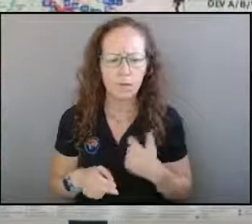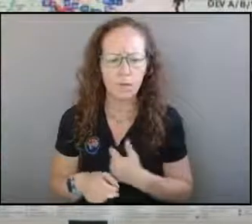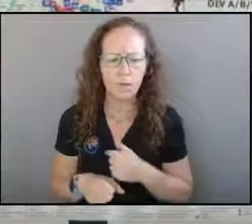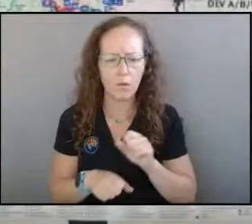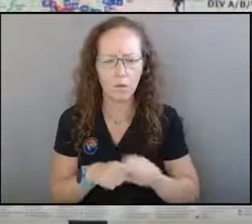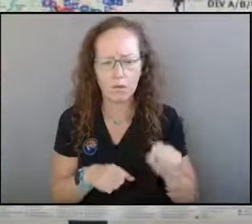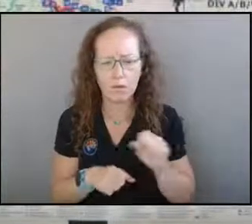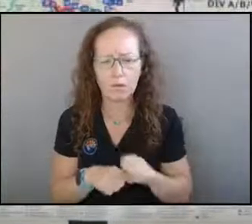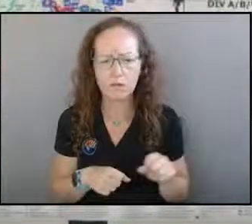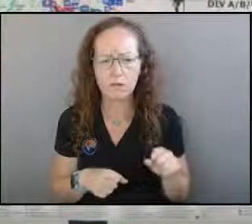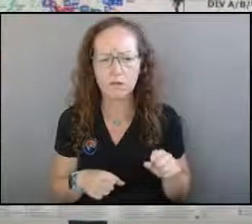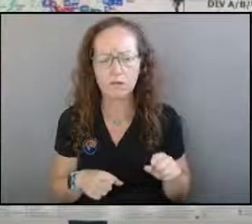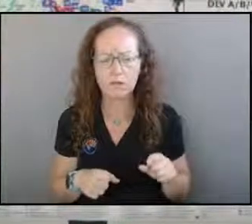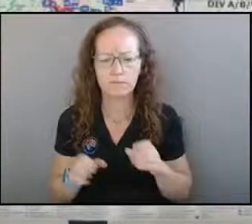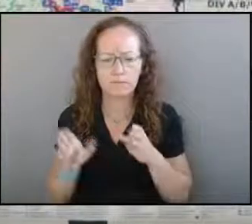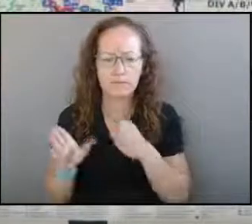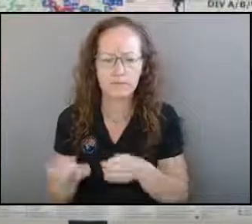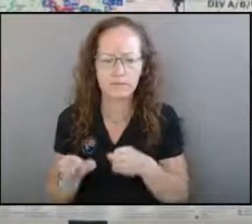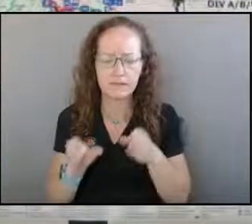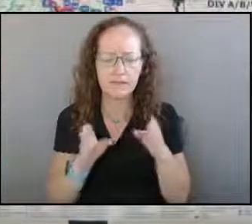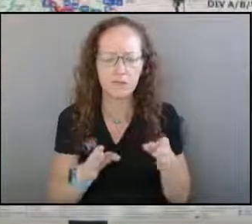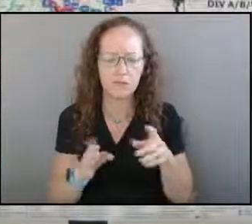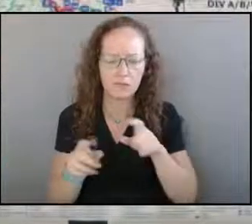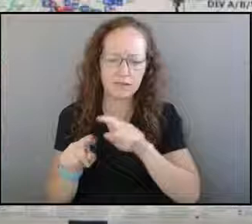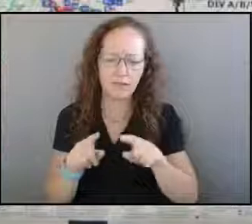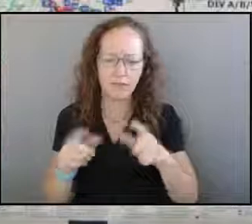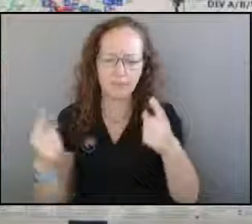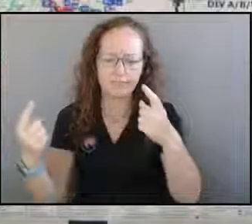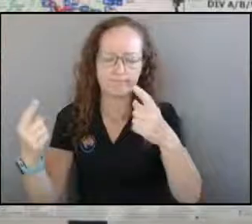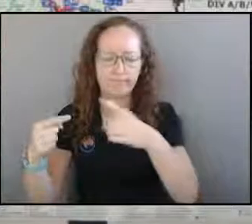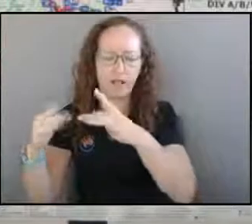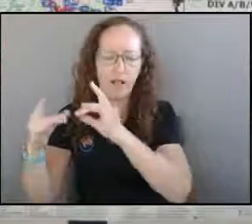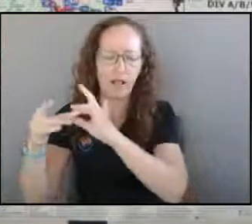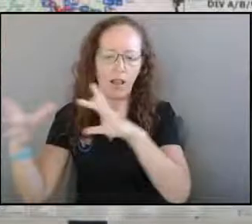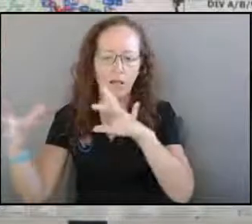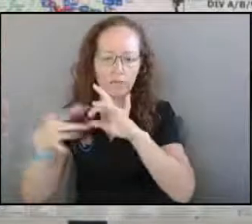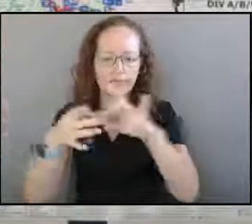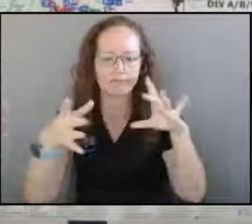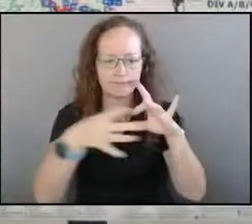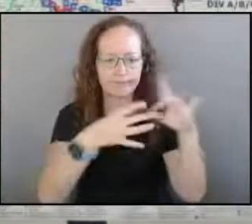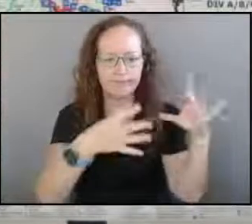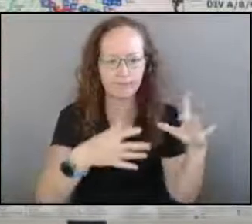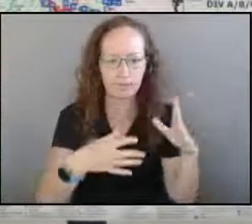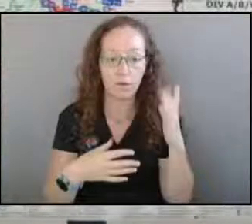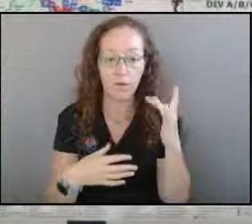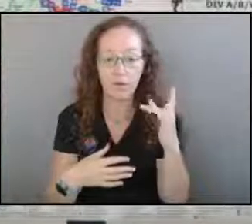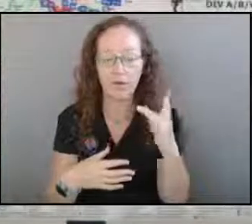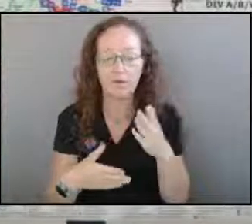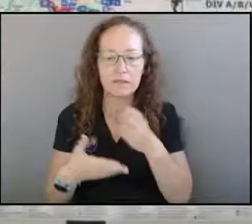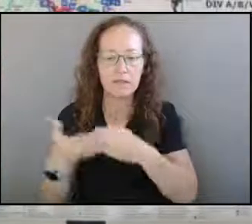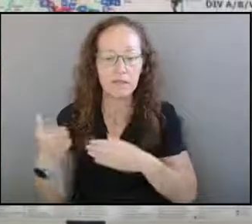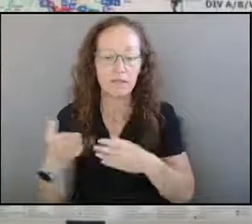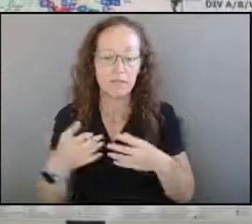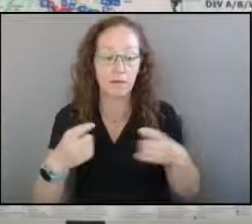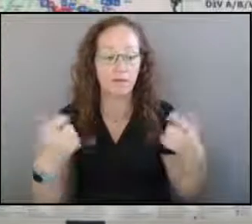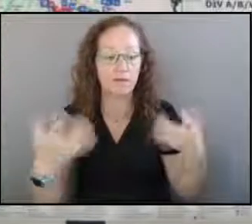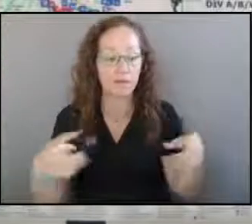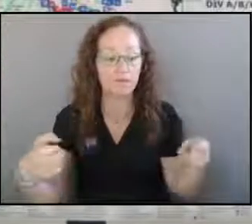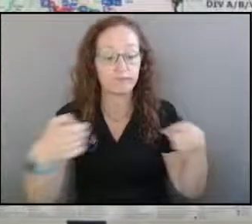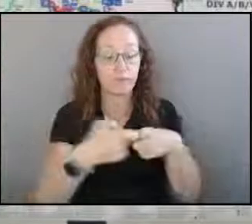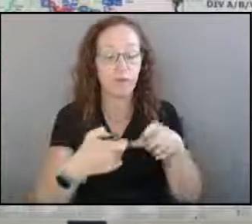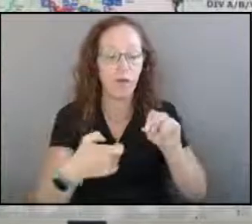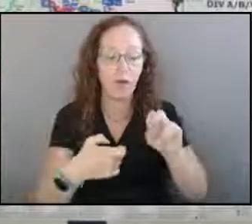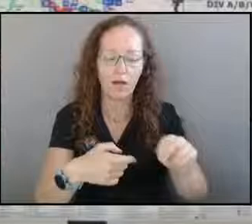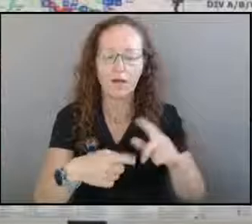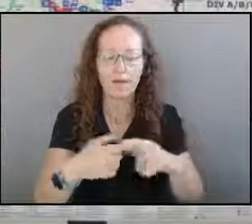we're working on individual outages because there will be some problems in those areas that we did energize. The office in MORA, the MORA